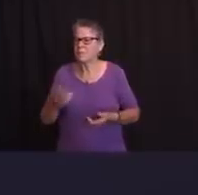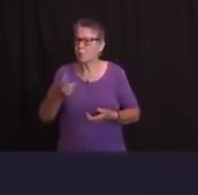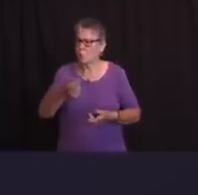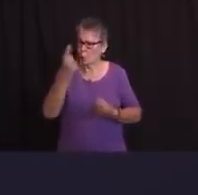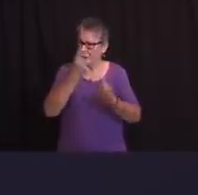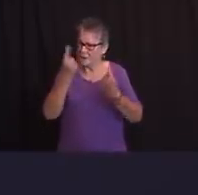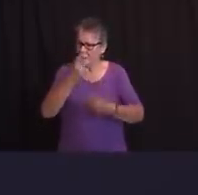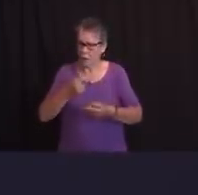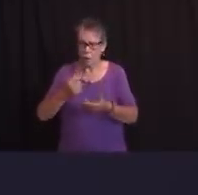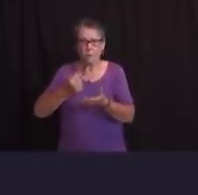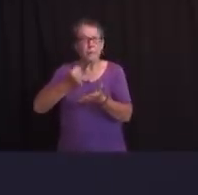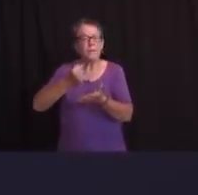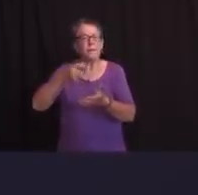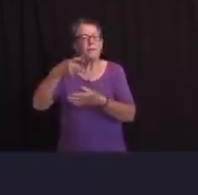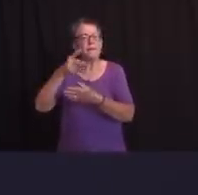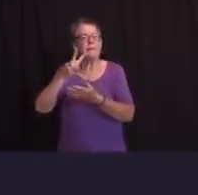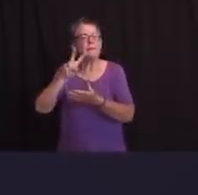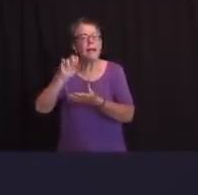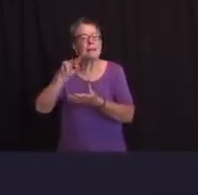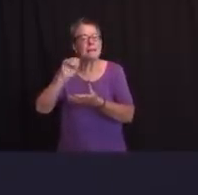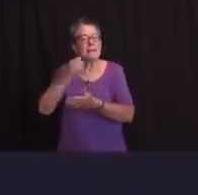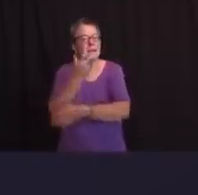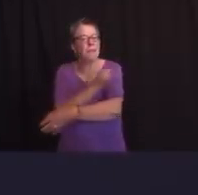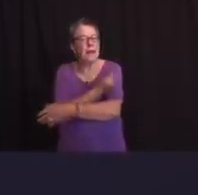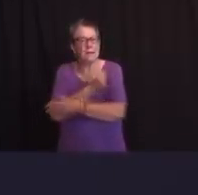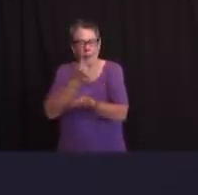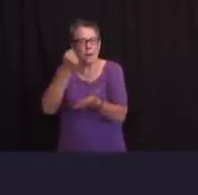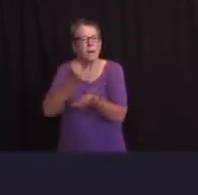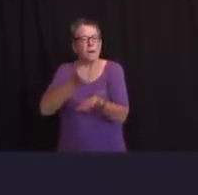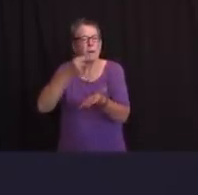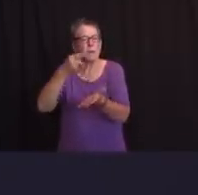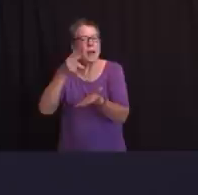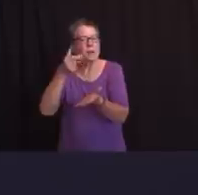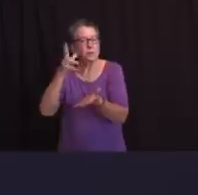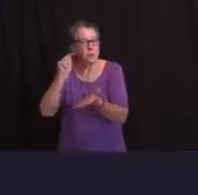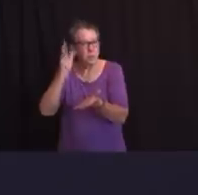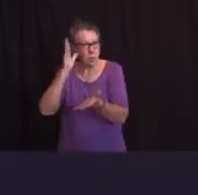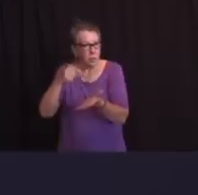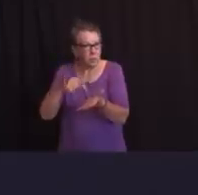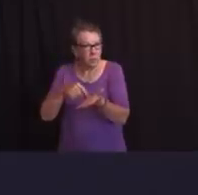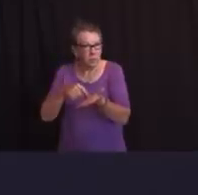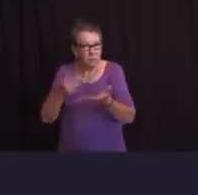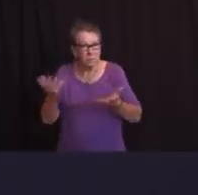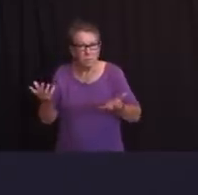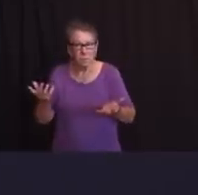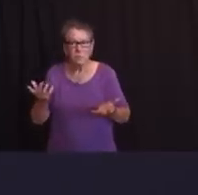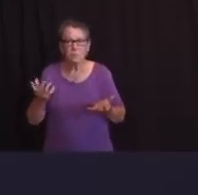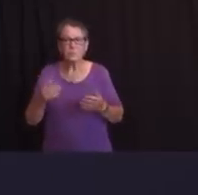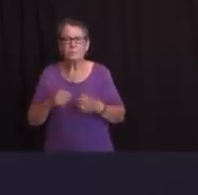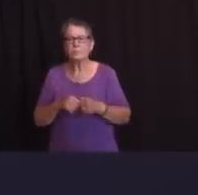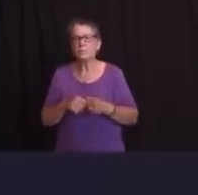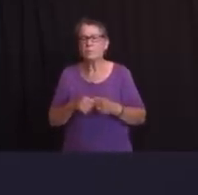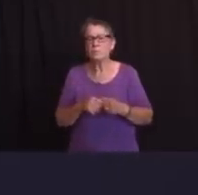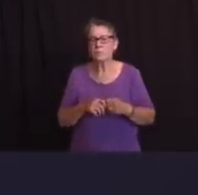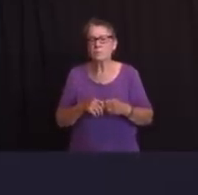your administration has not spent enough on schools in SDA districts to meet its obligations of a thorough and efficient education, and